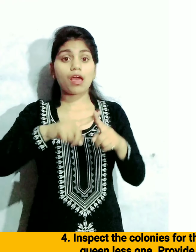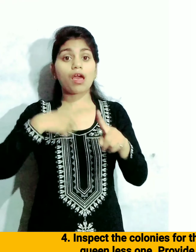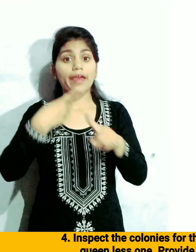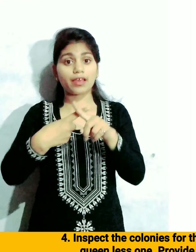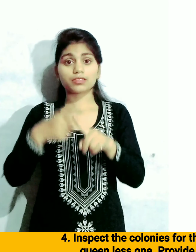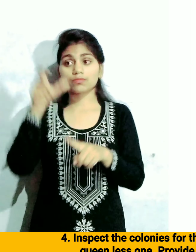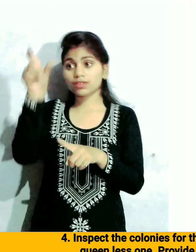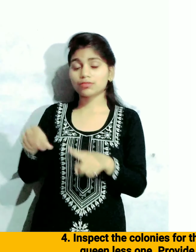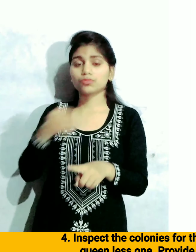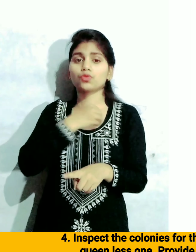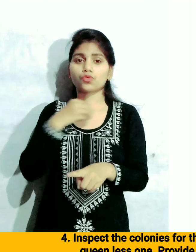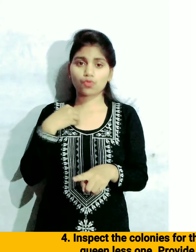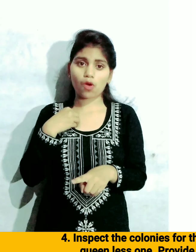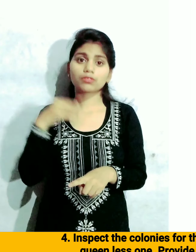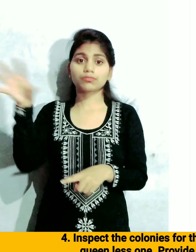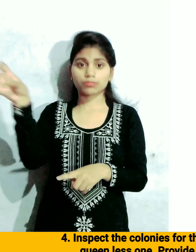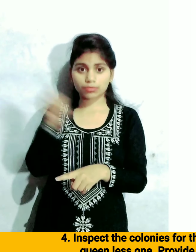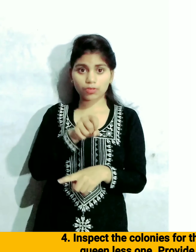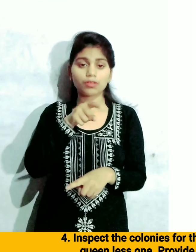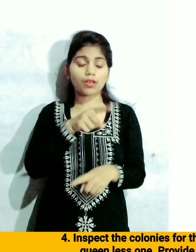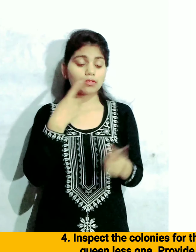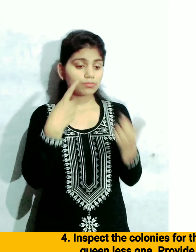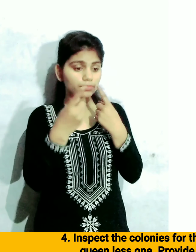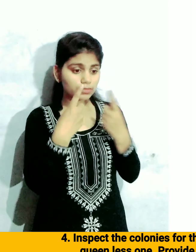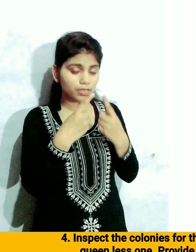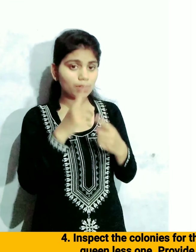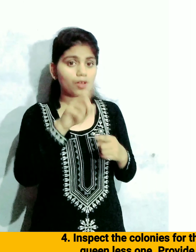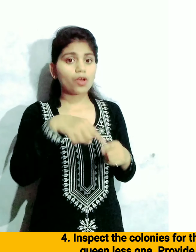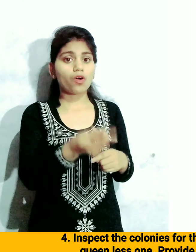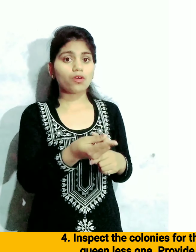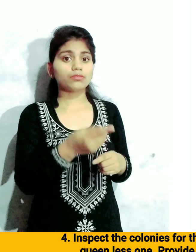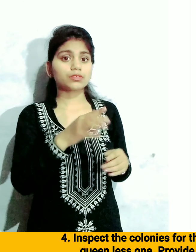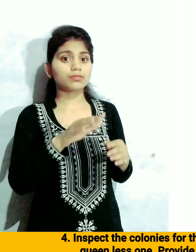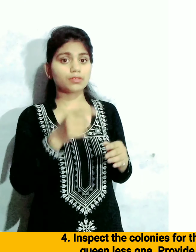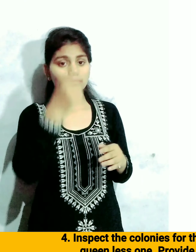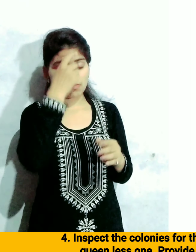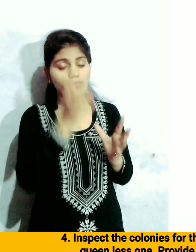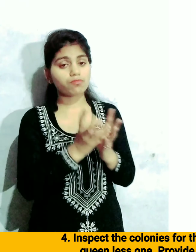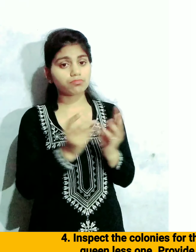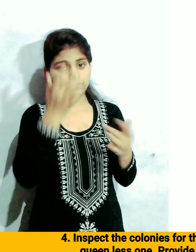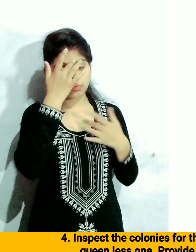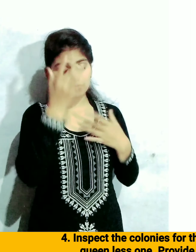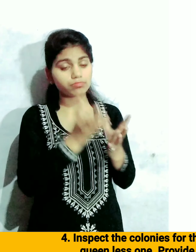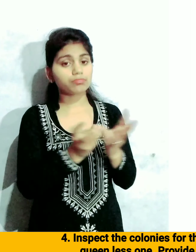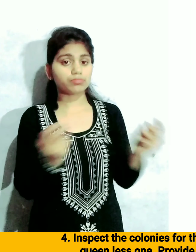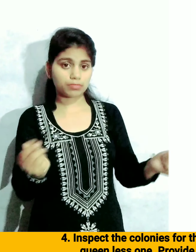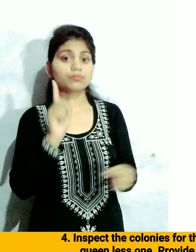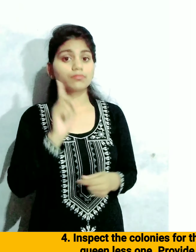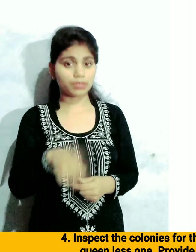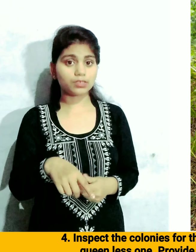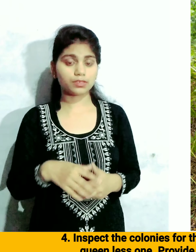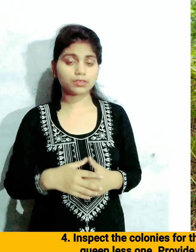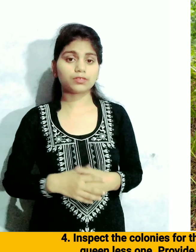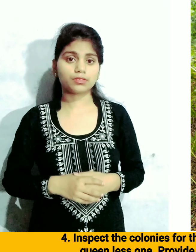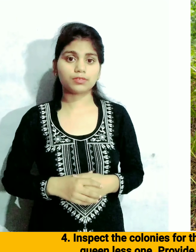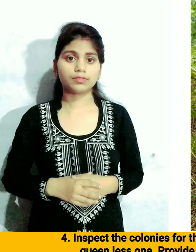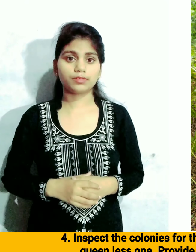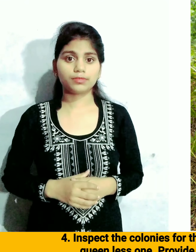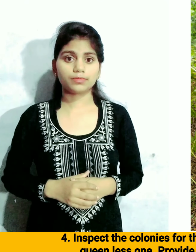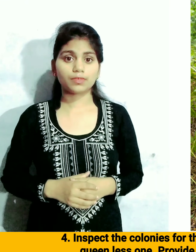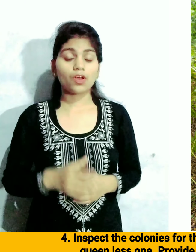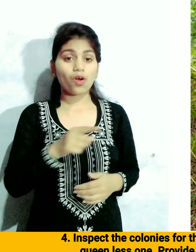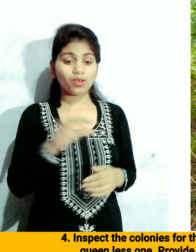these checked from the expert and take measures to prevent its spread to